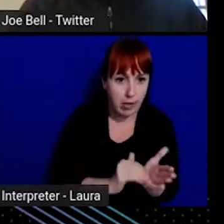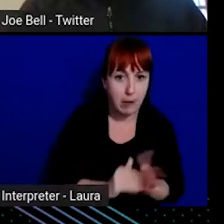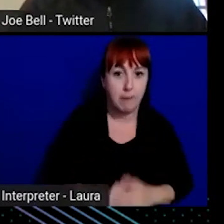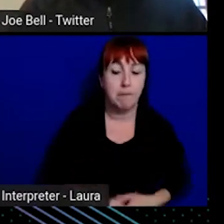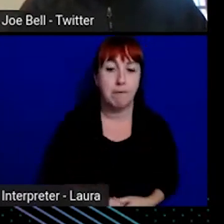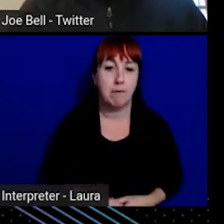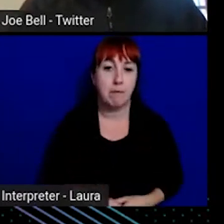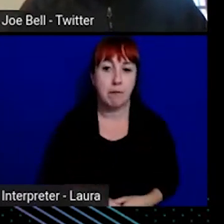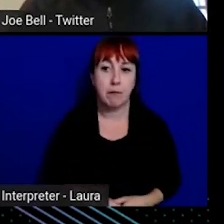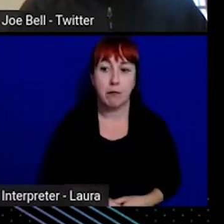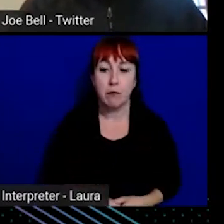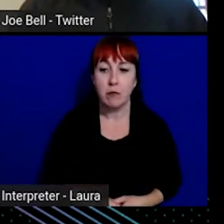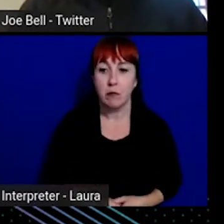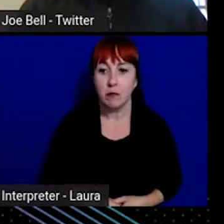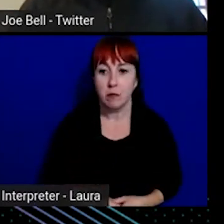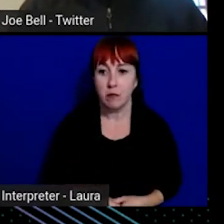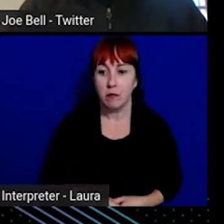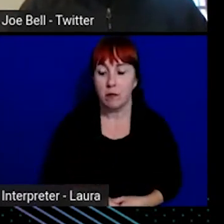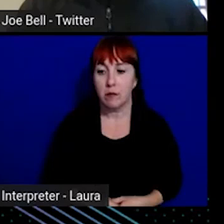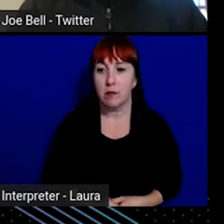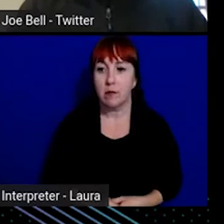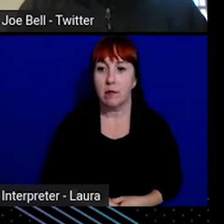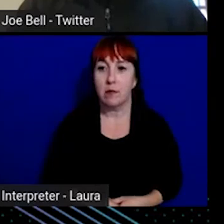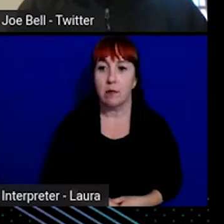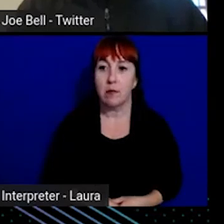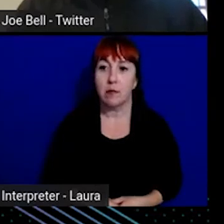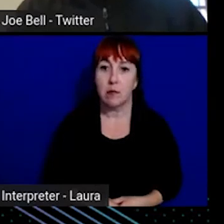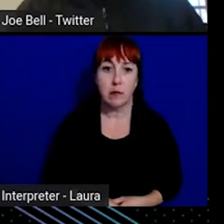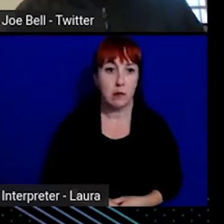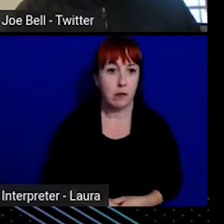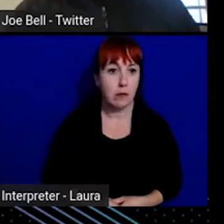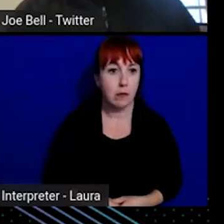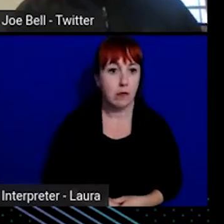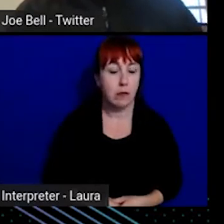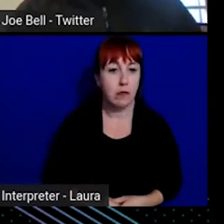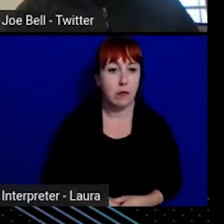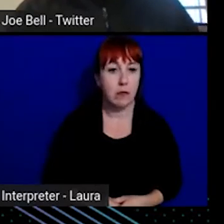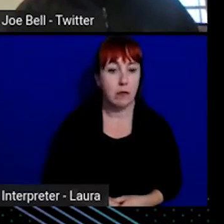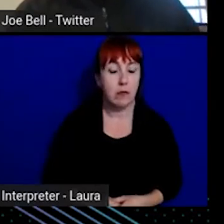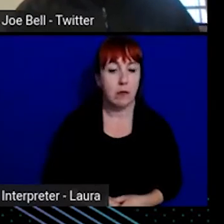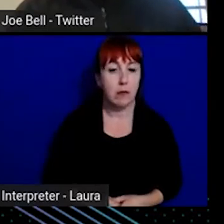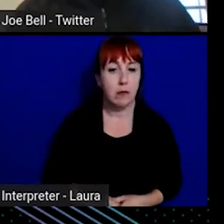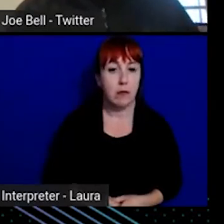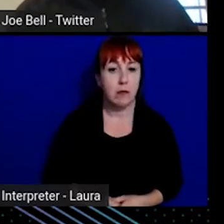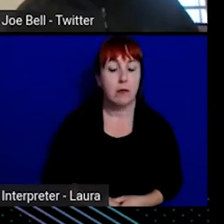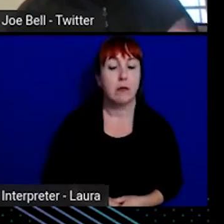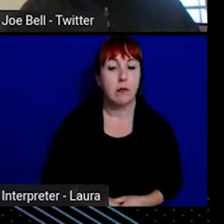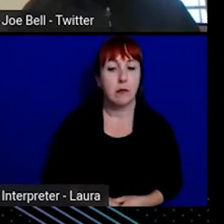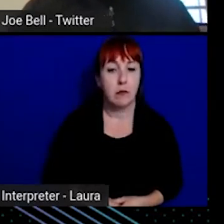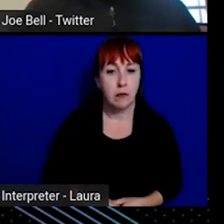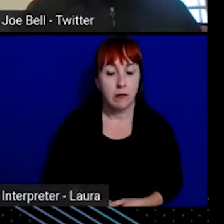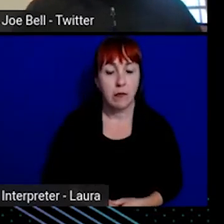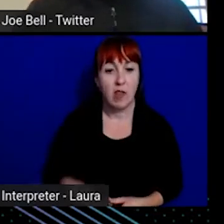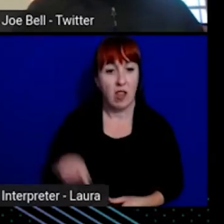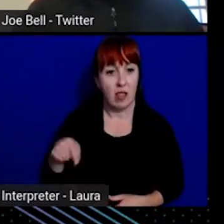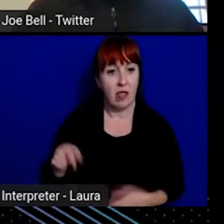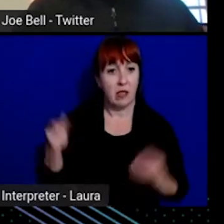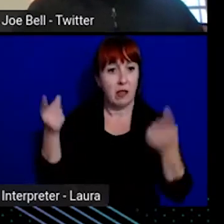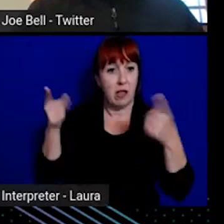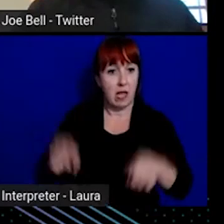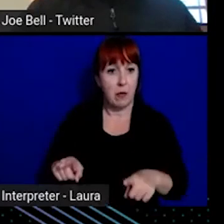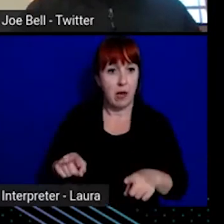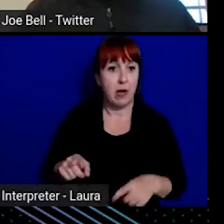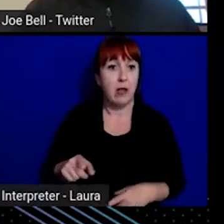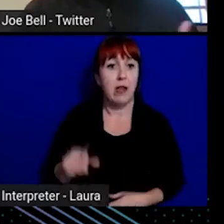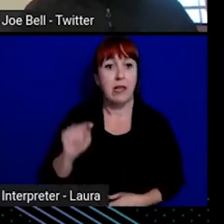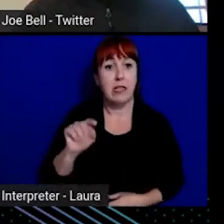And other than this particular incident, you do feel the pain of a Terraform